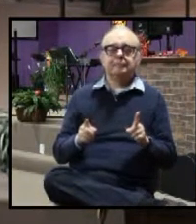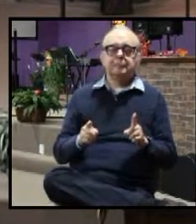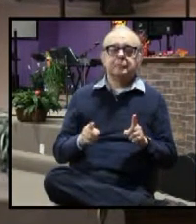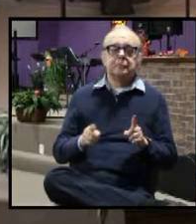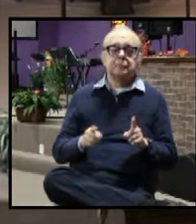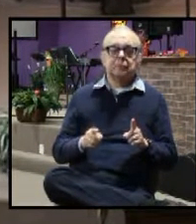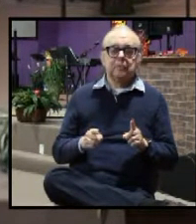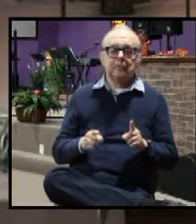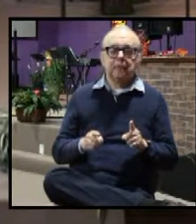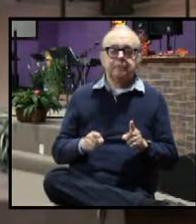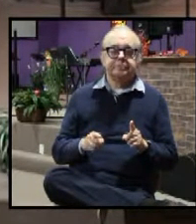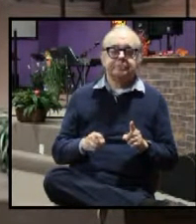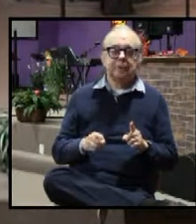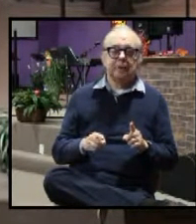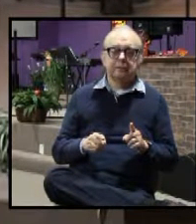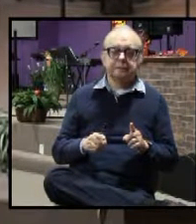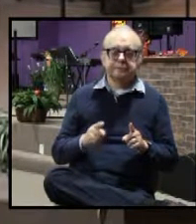But unless